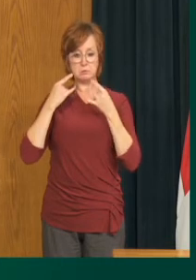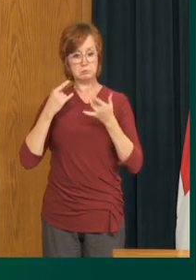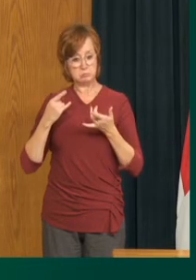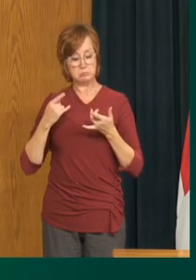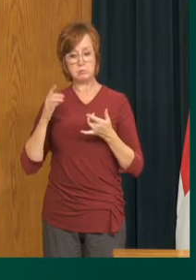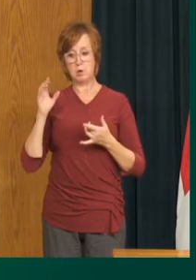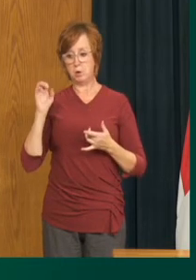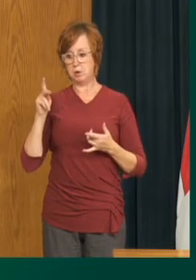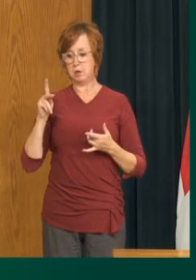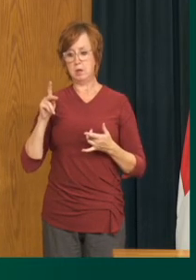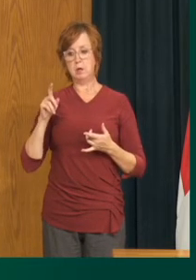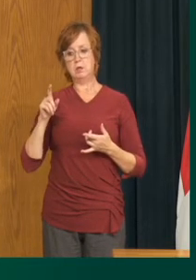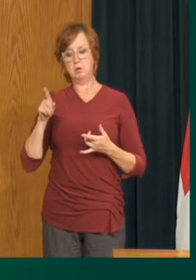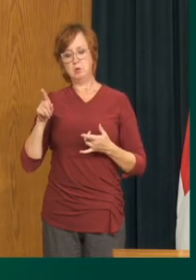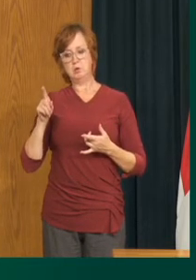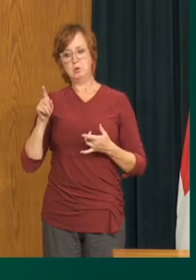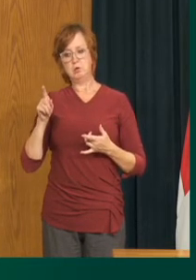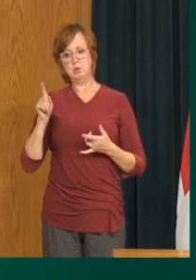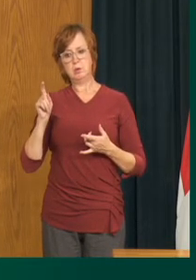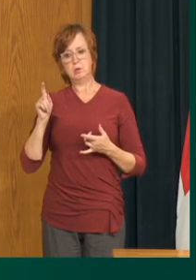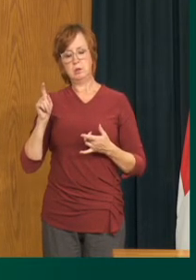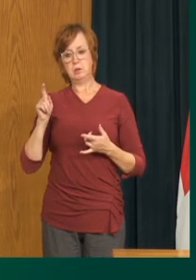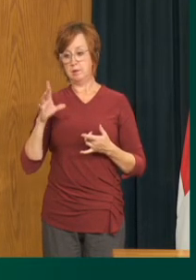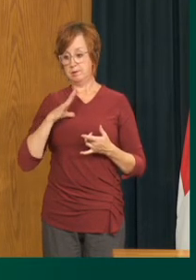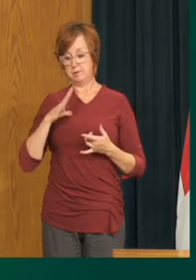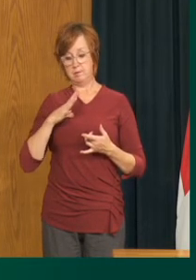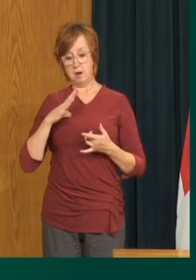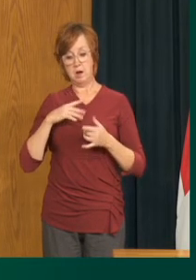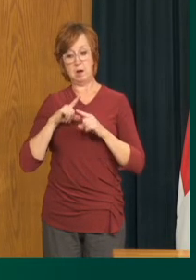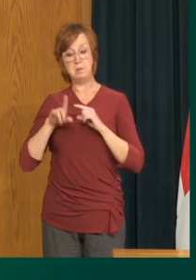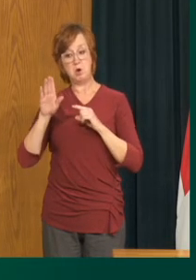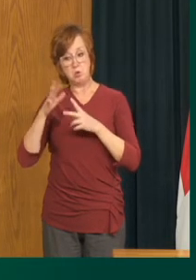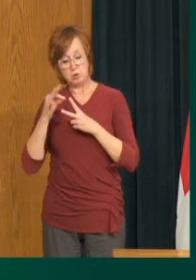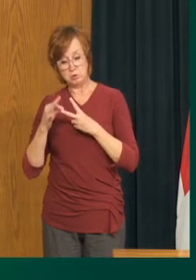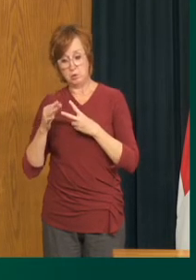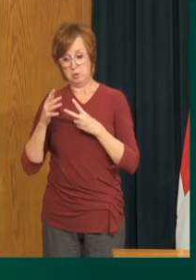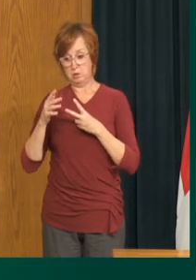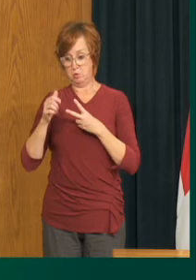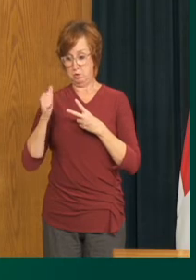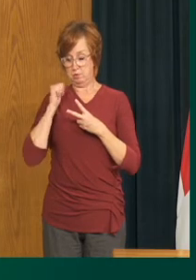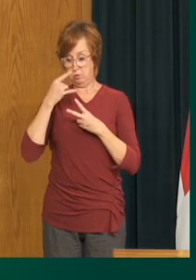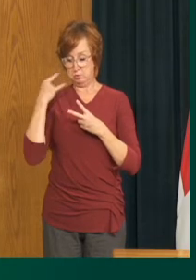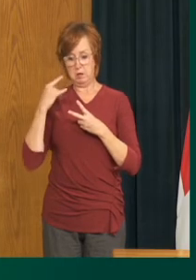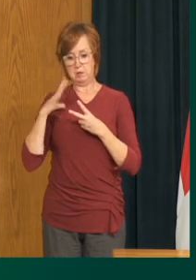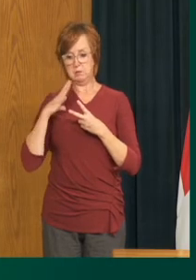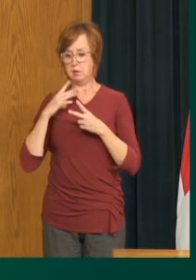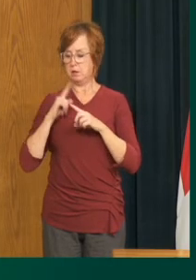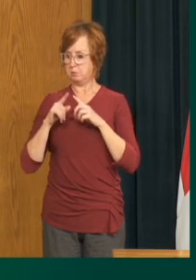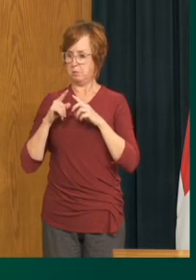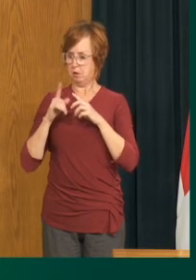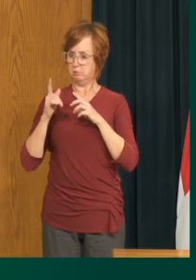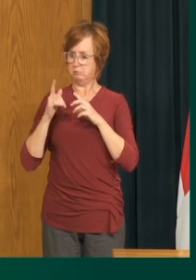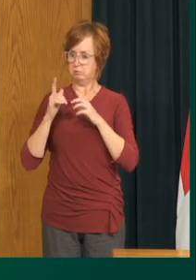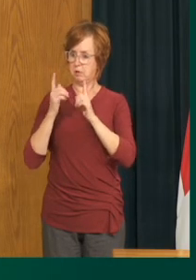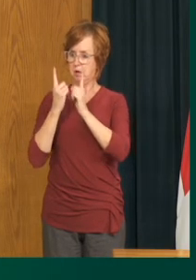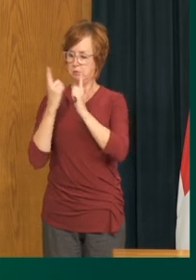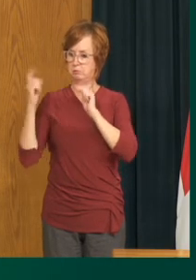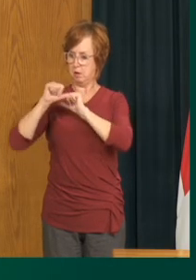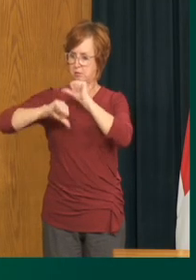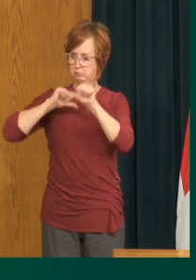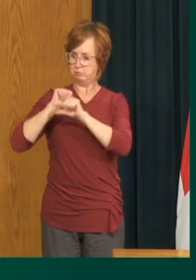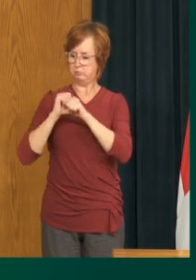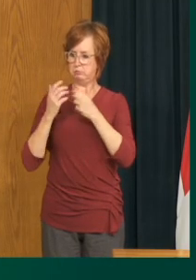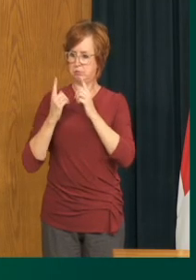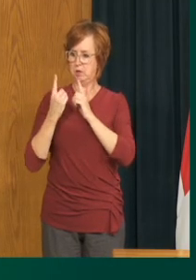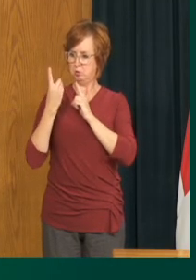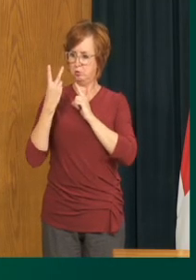they should most certainly choose to not put themselves in a position where they should have that question asked of them as to whether or not